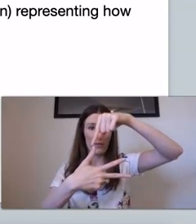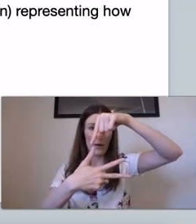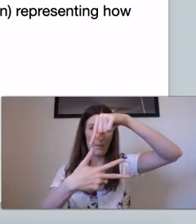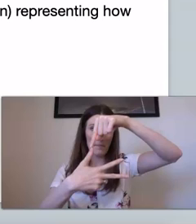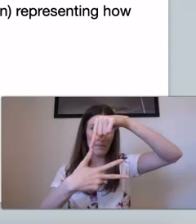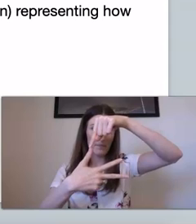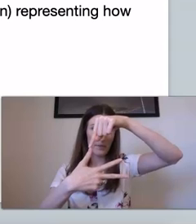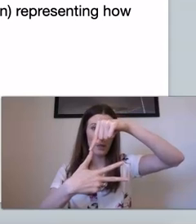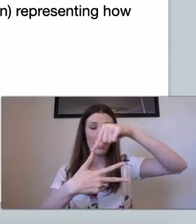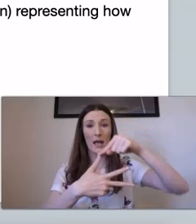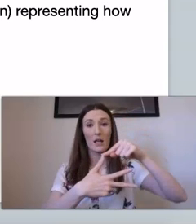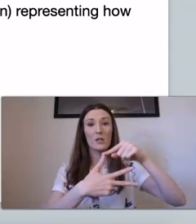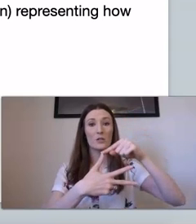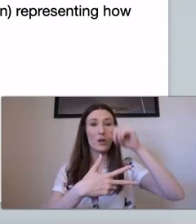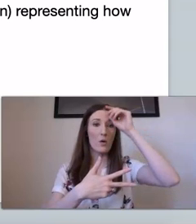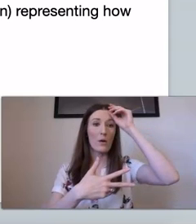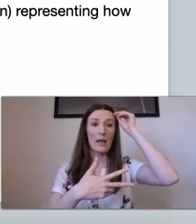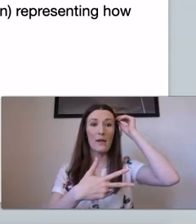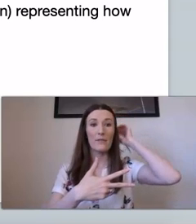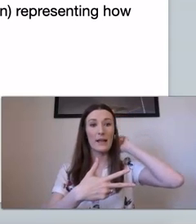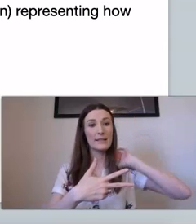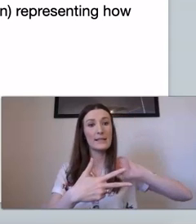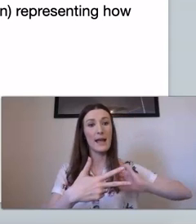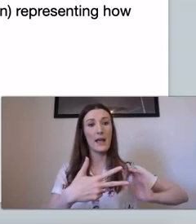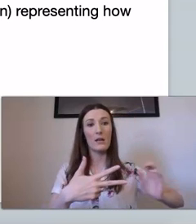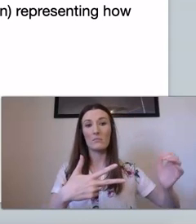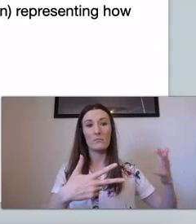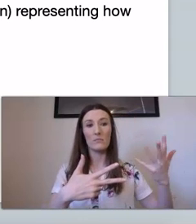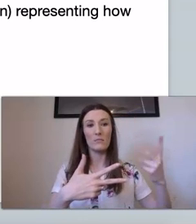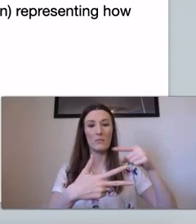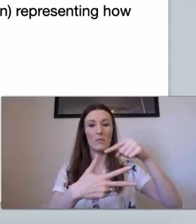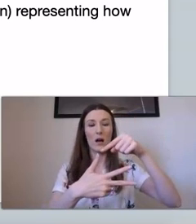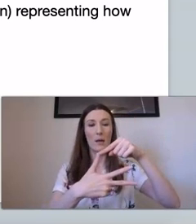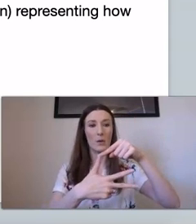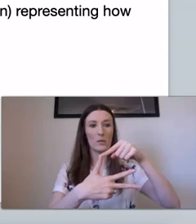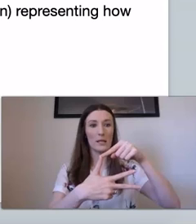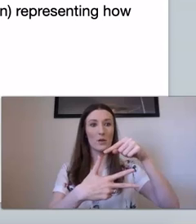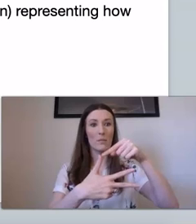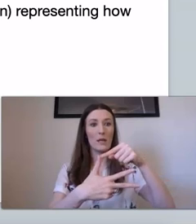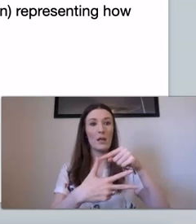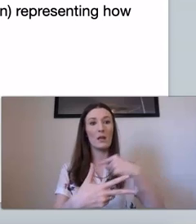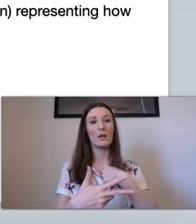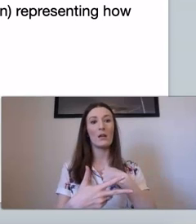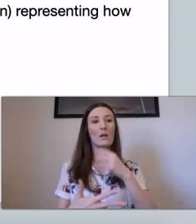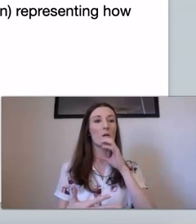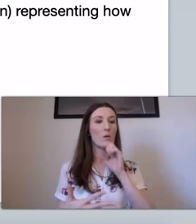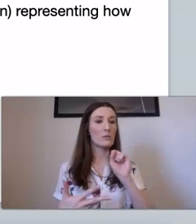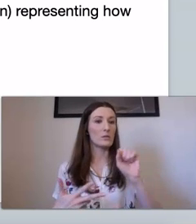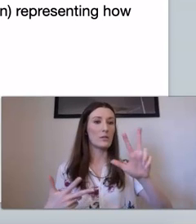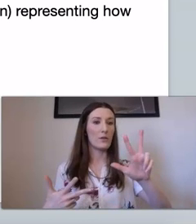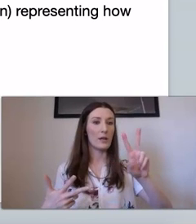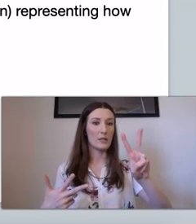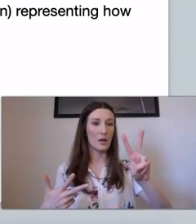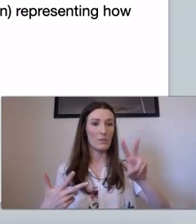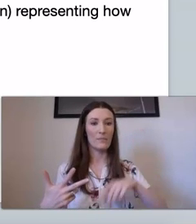on my thumb. Okay, so if, let's say, I'm the oldest. So me,